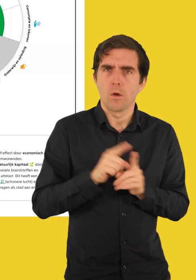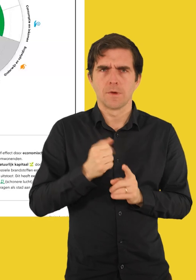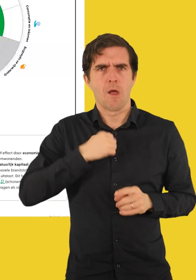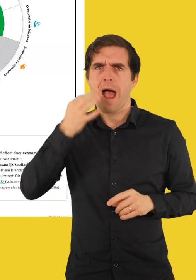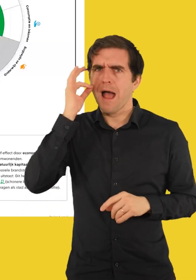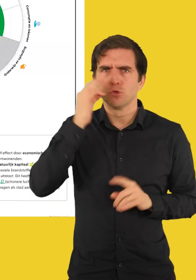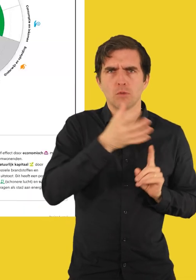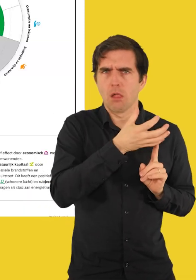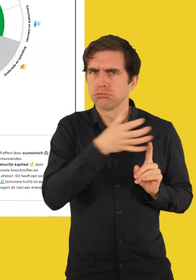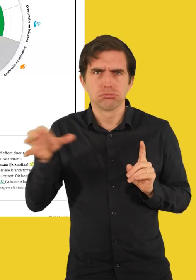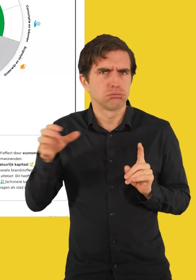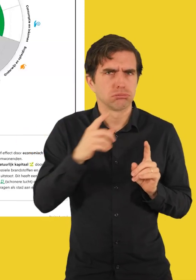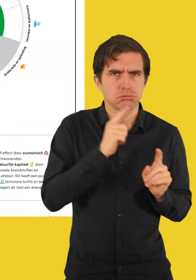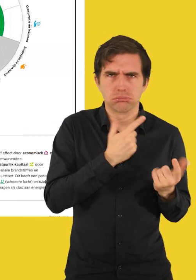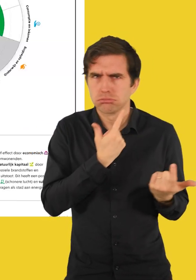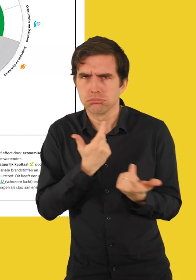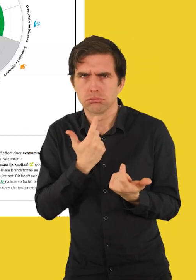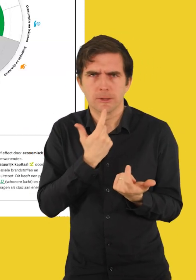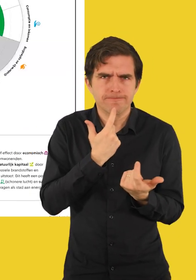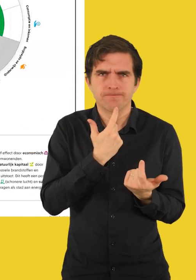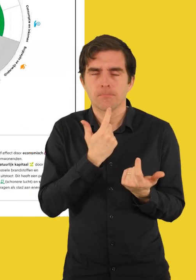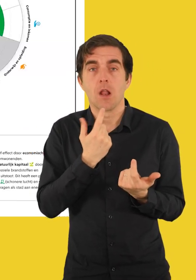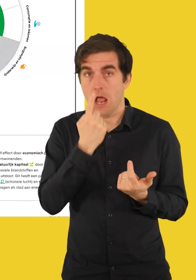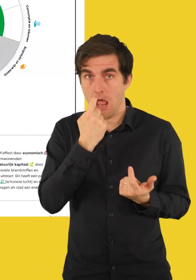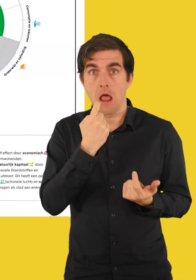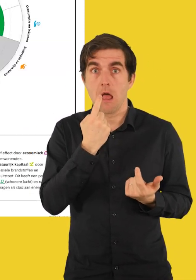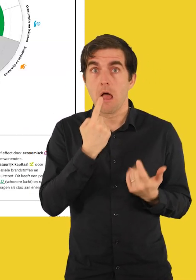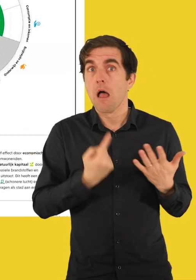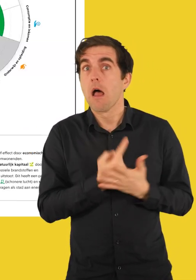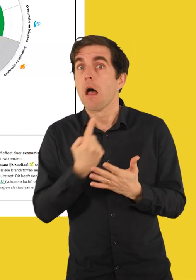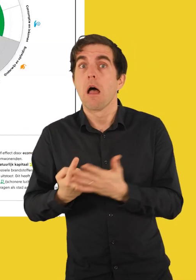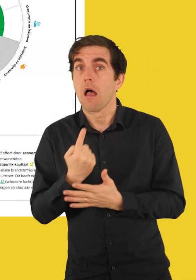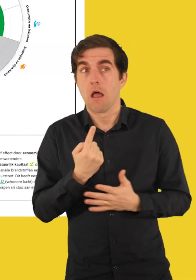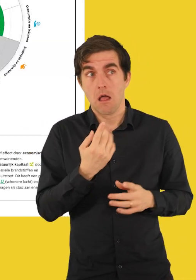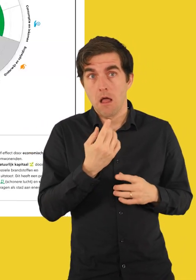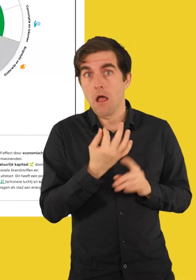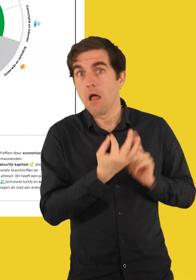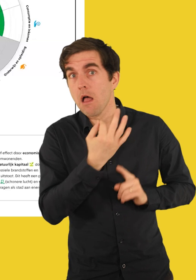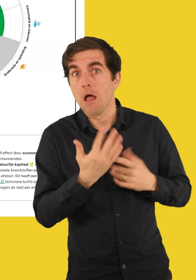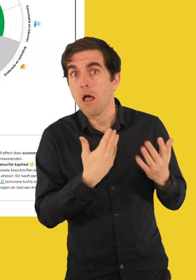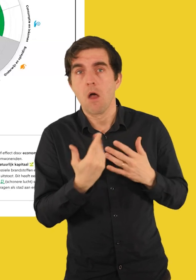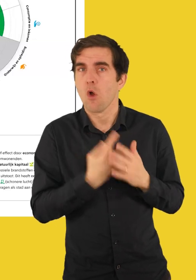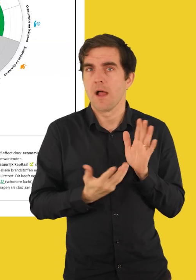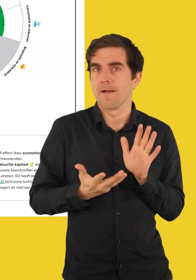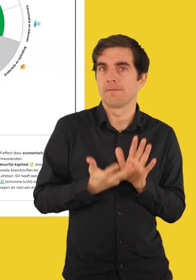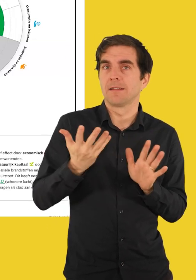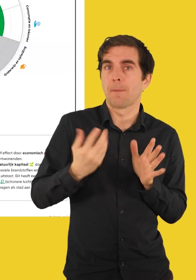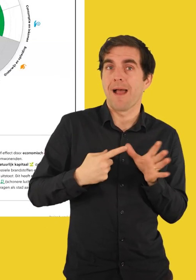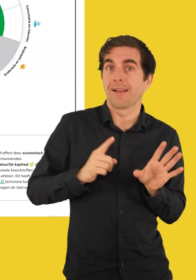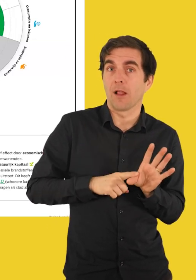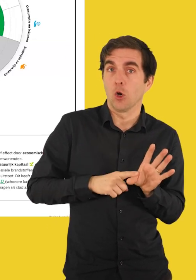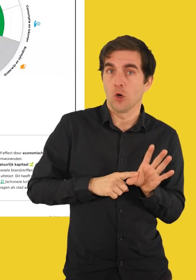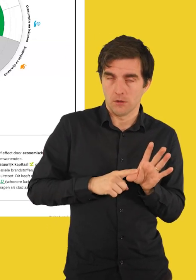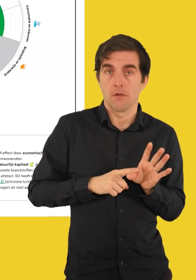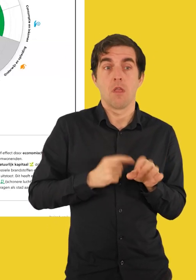also in our council. But for now, it can only be requested 5 times a year, 5